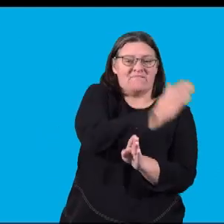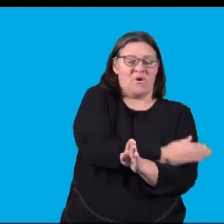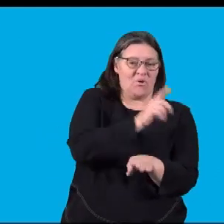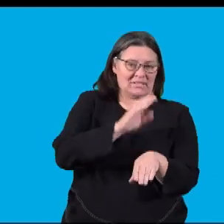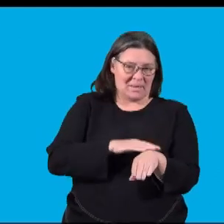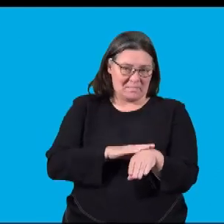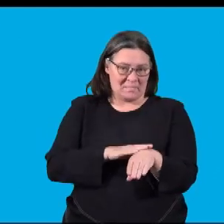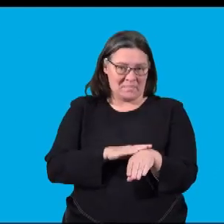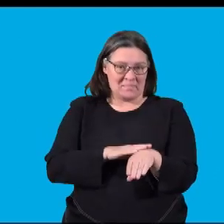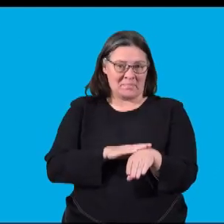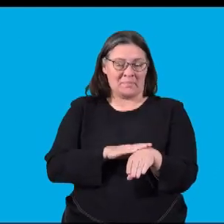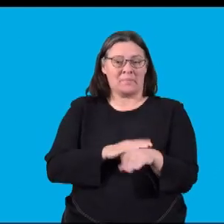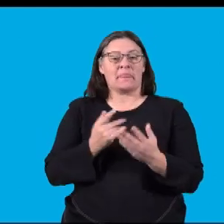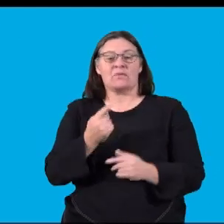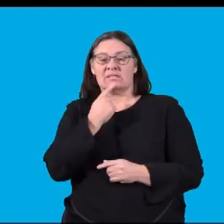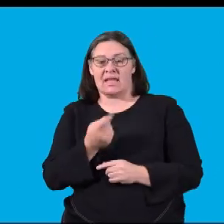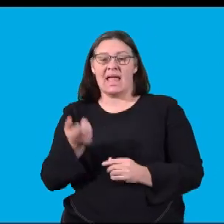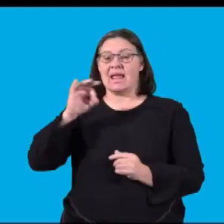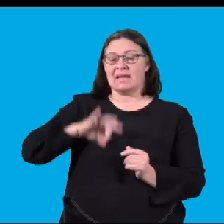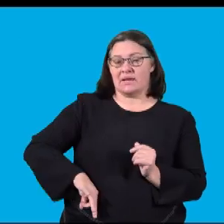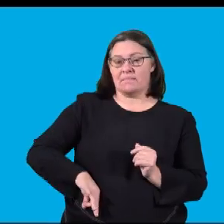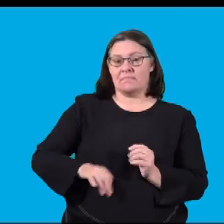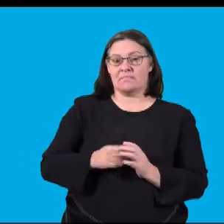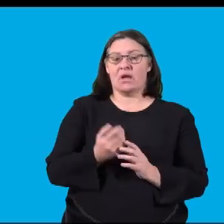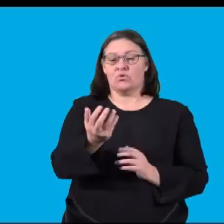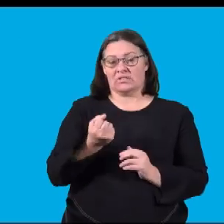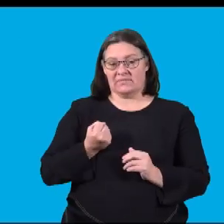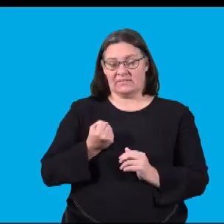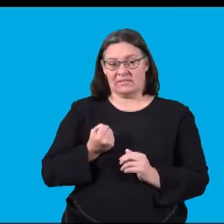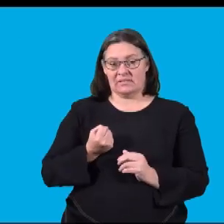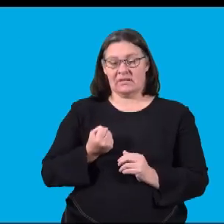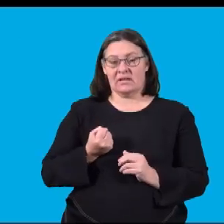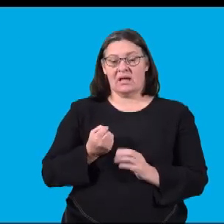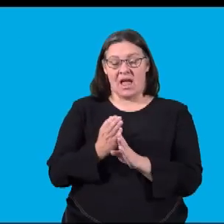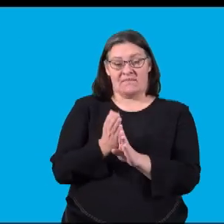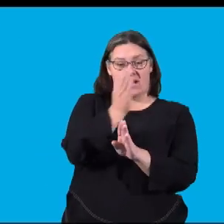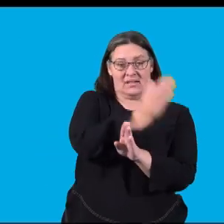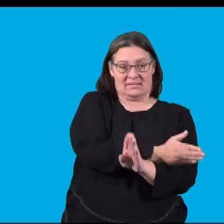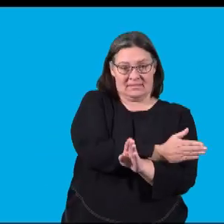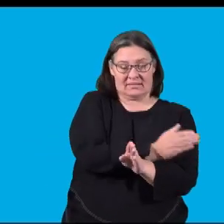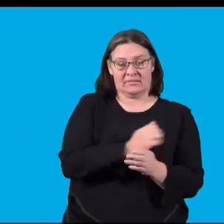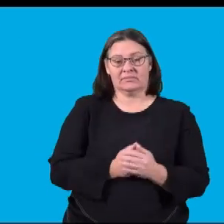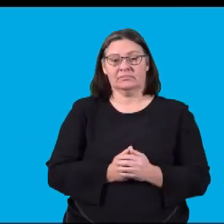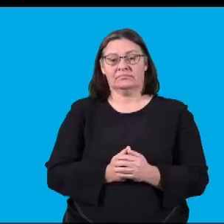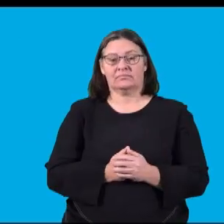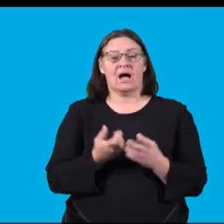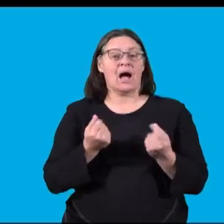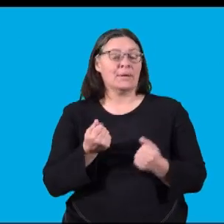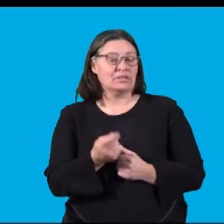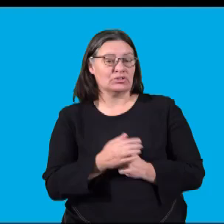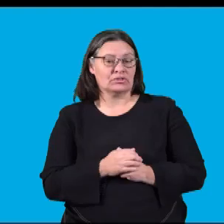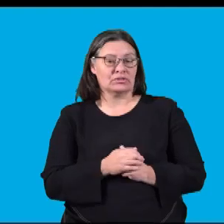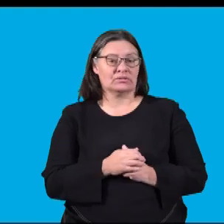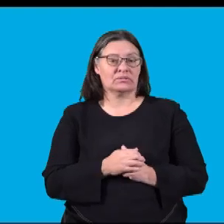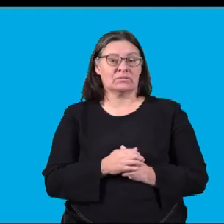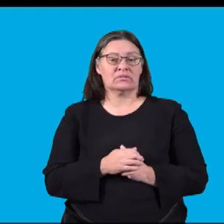advance. Trade and other payables. Then I'll say income received in advance. How much